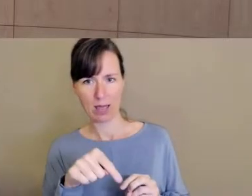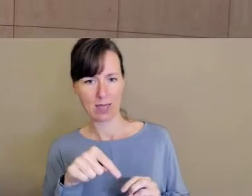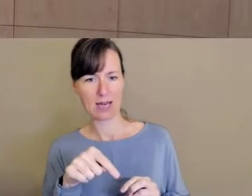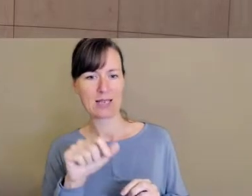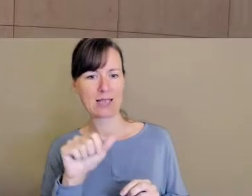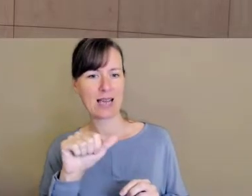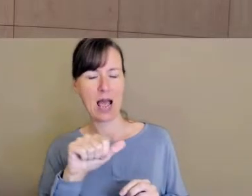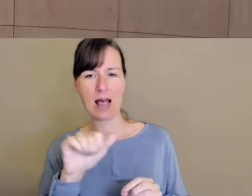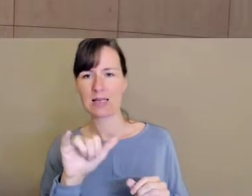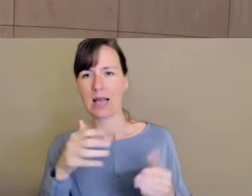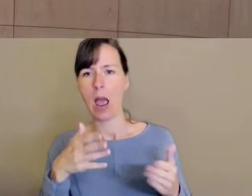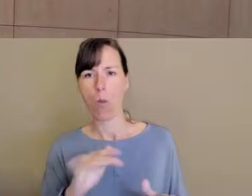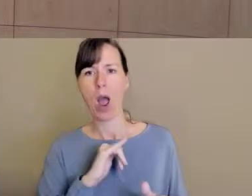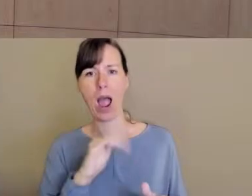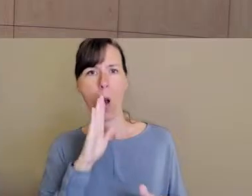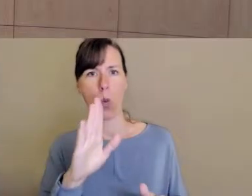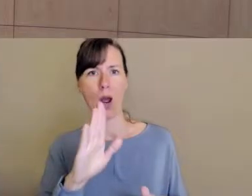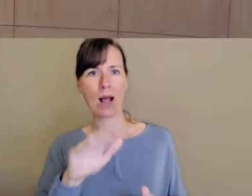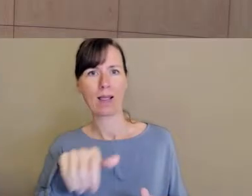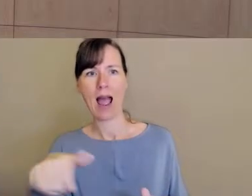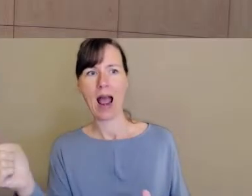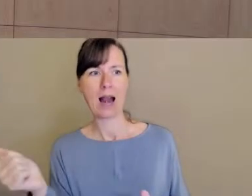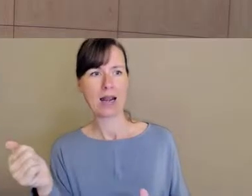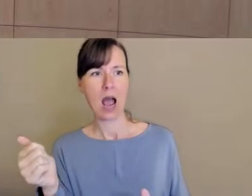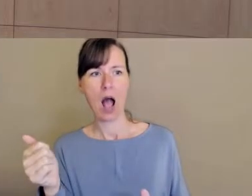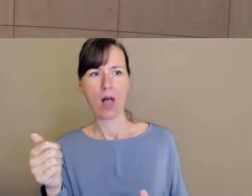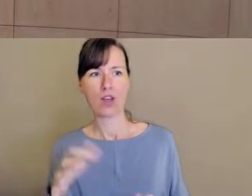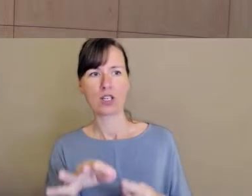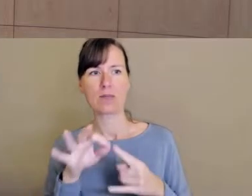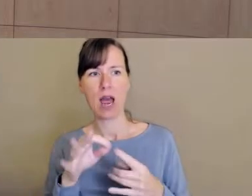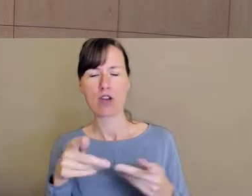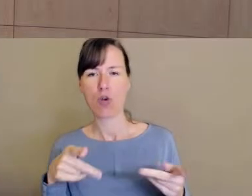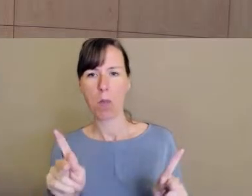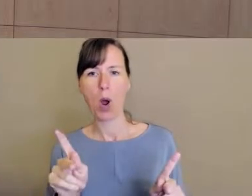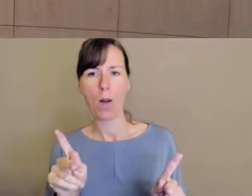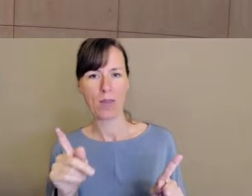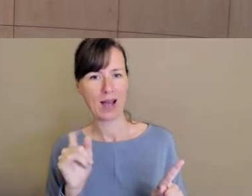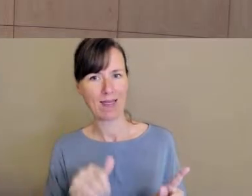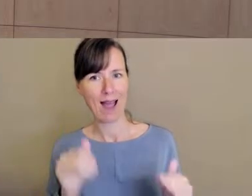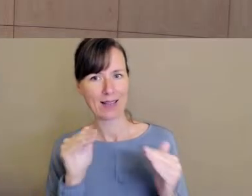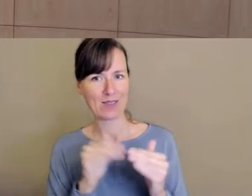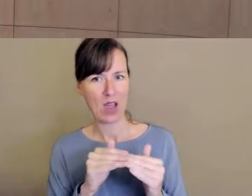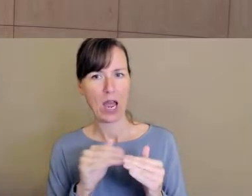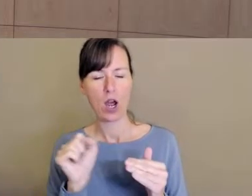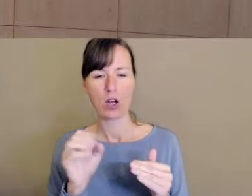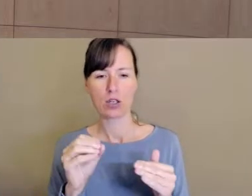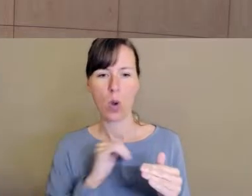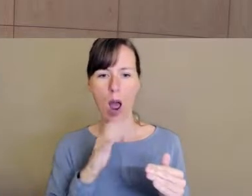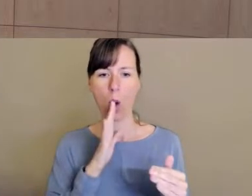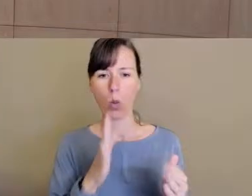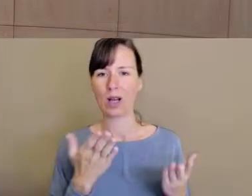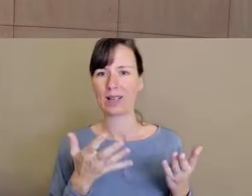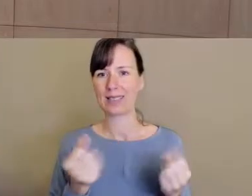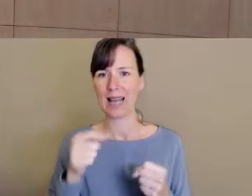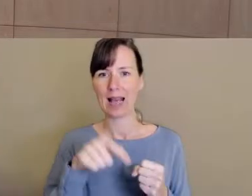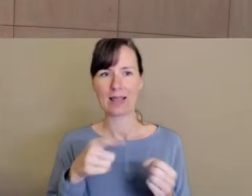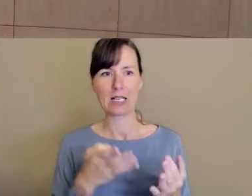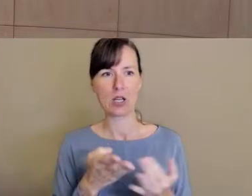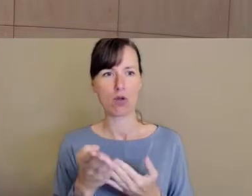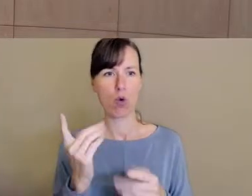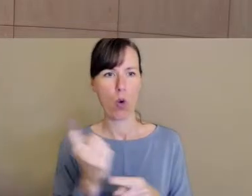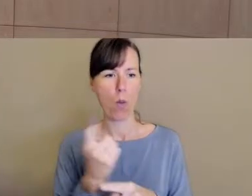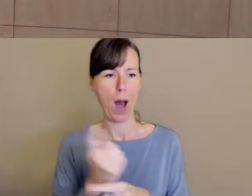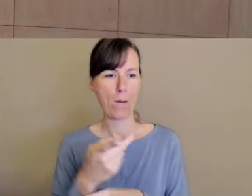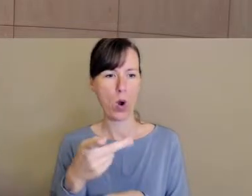permit. That's fair, right? So I'll take this through the proper protocols of, sending it through